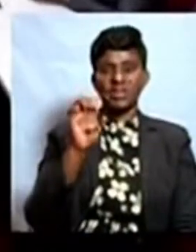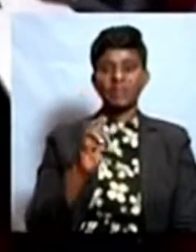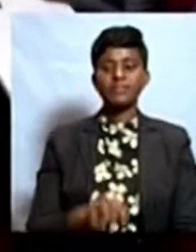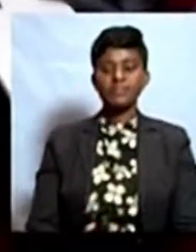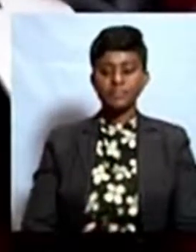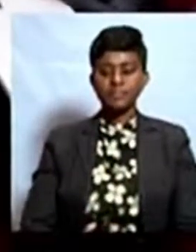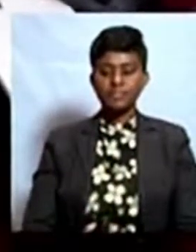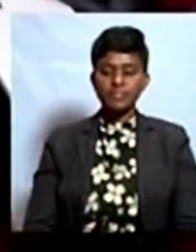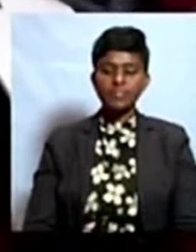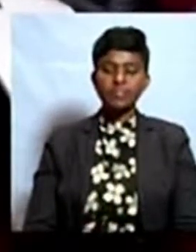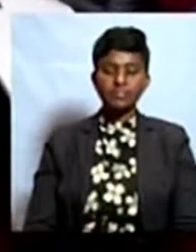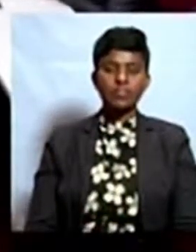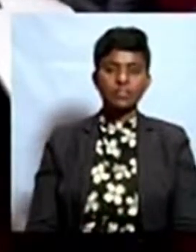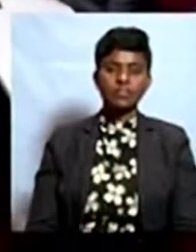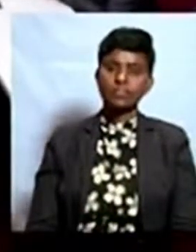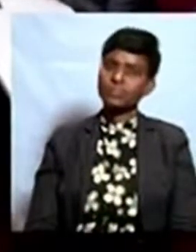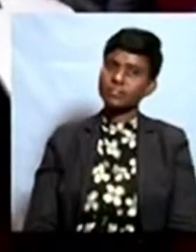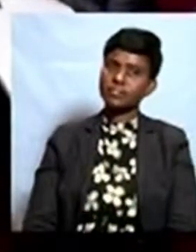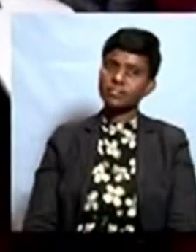just a follow-up again.